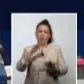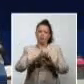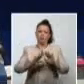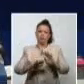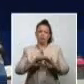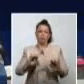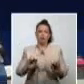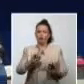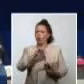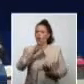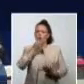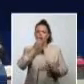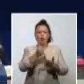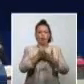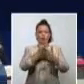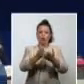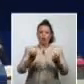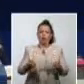4,771 and